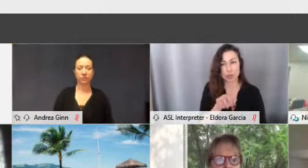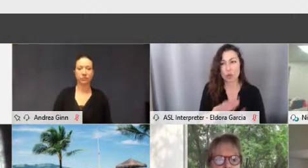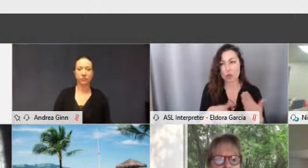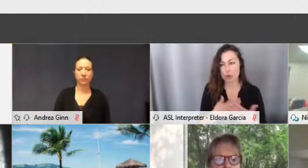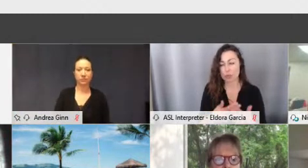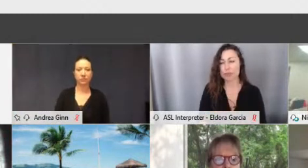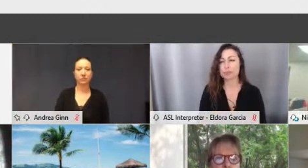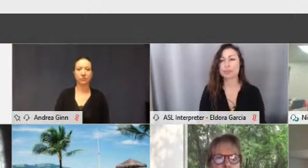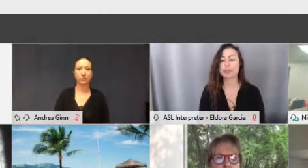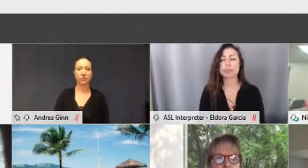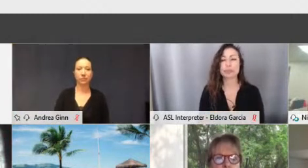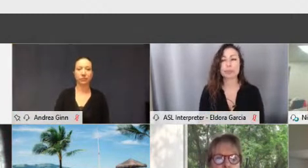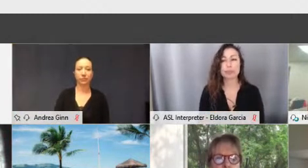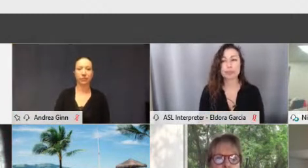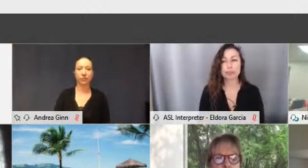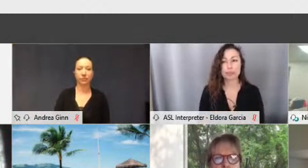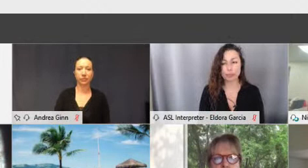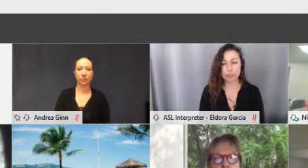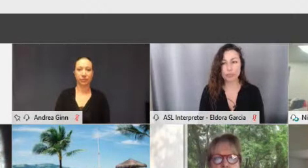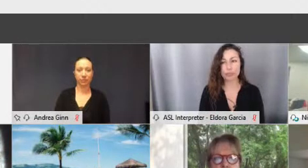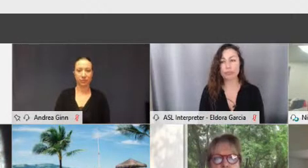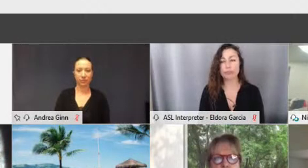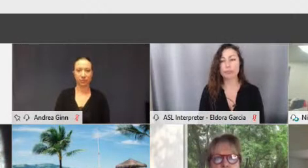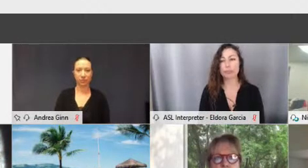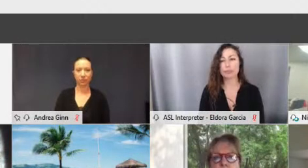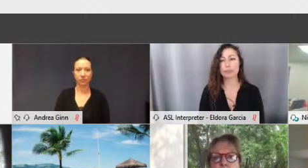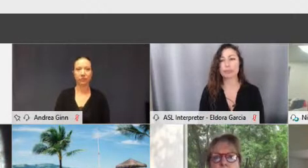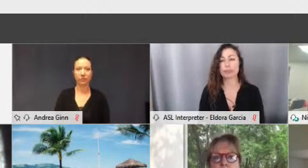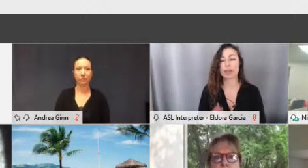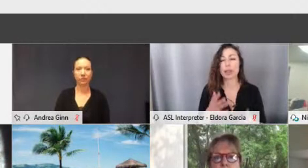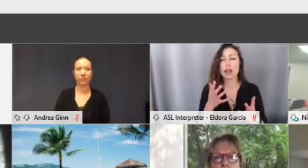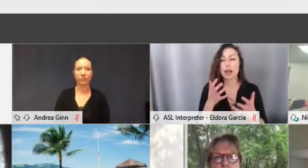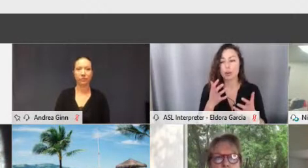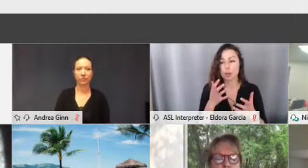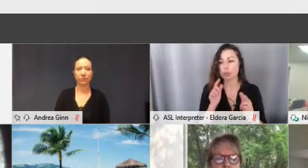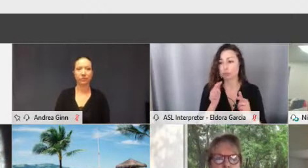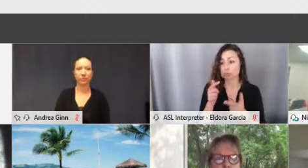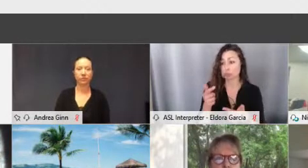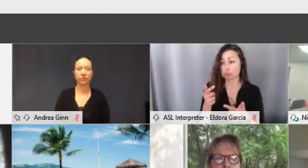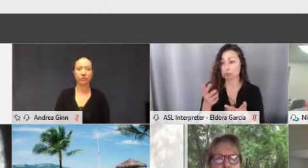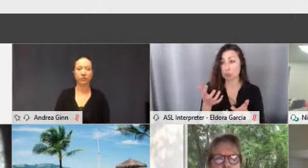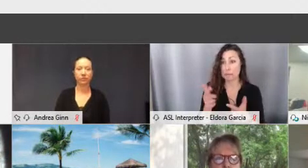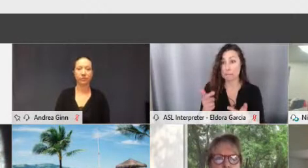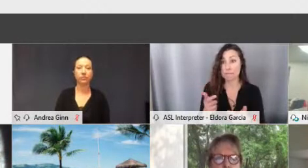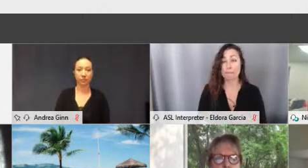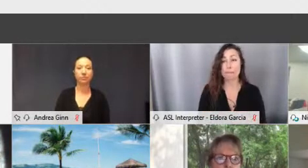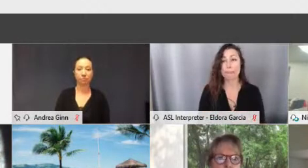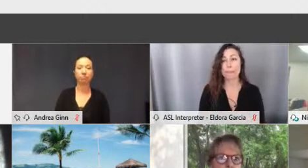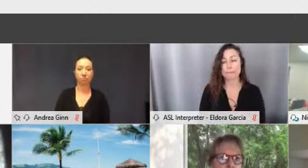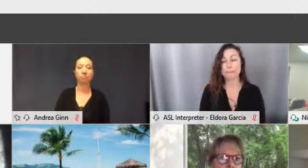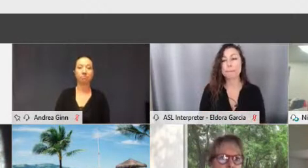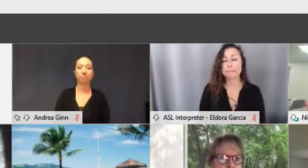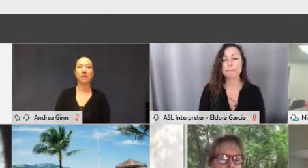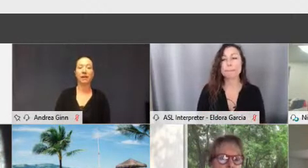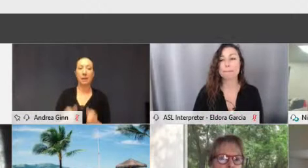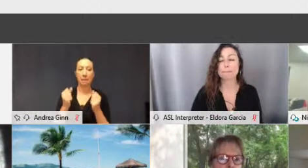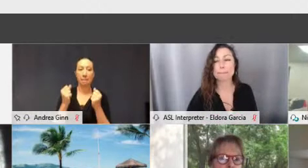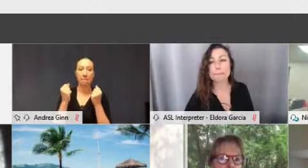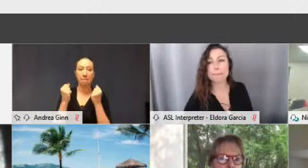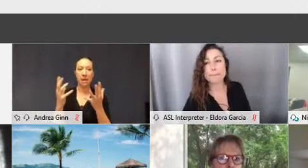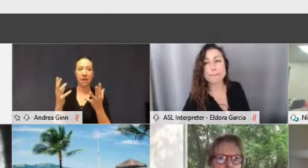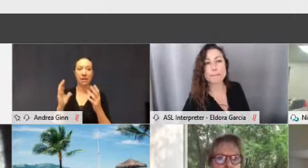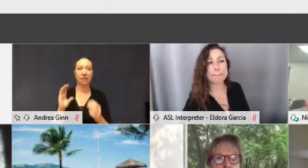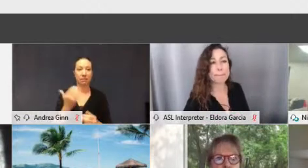to frame this carefully here. There's been a large part of our communities, our poor and working poor